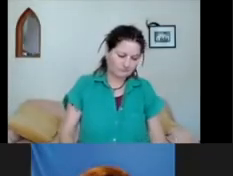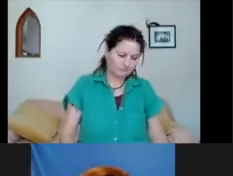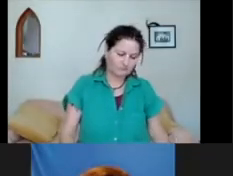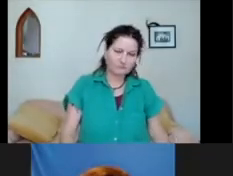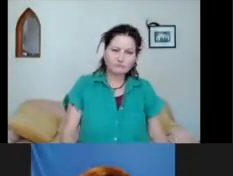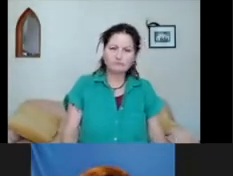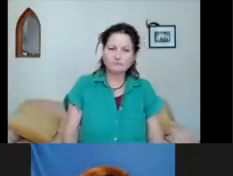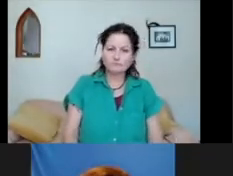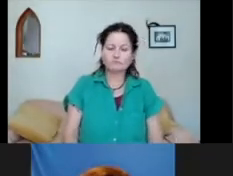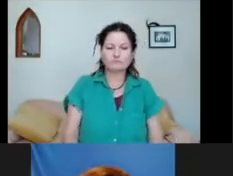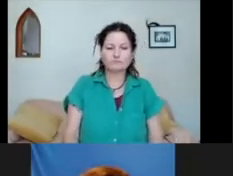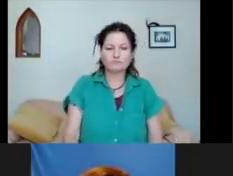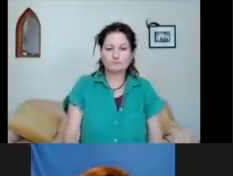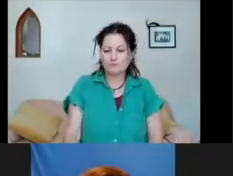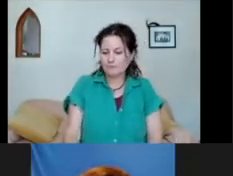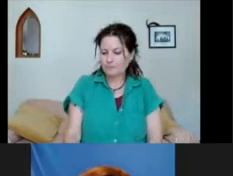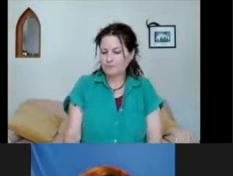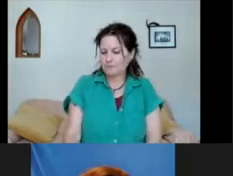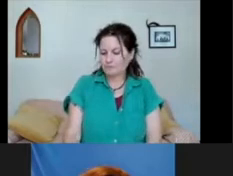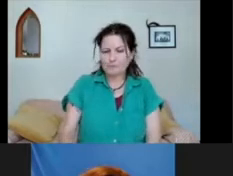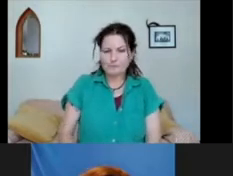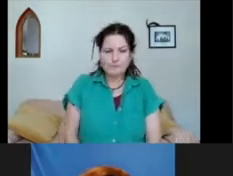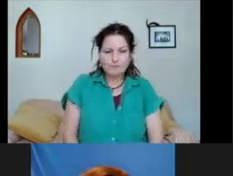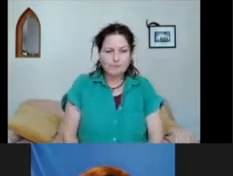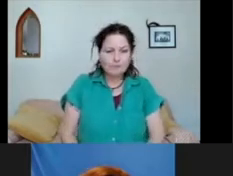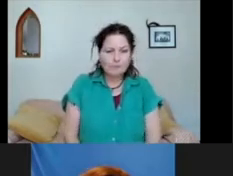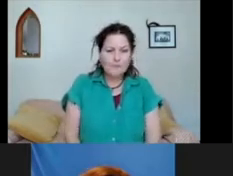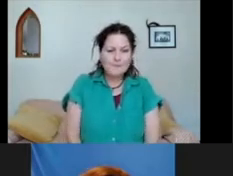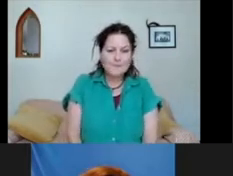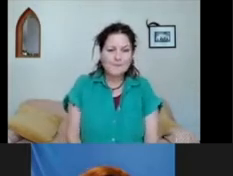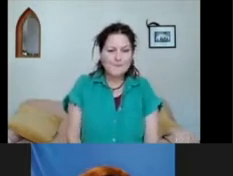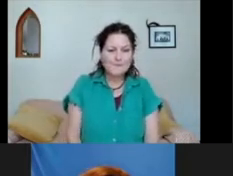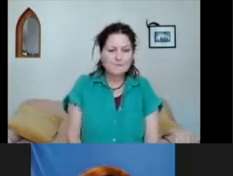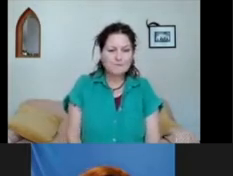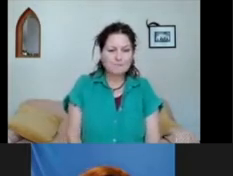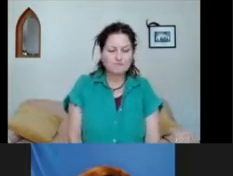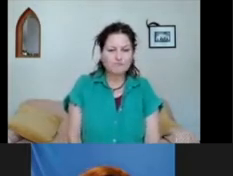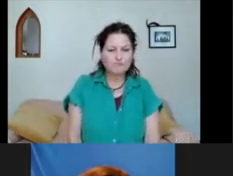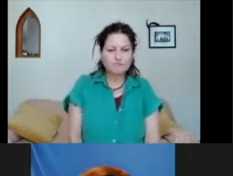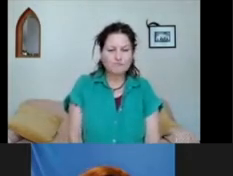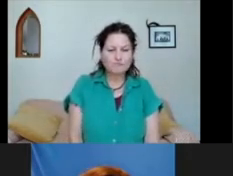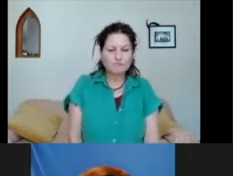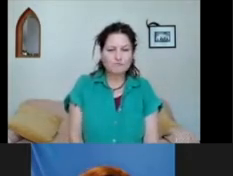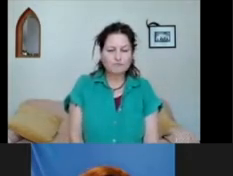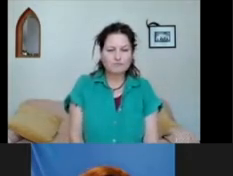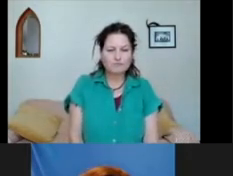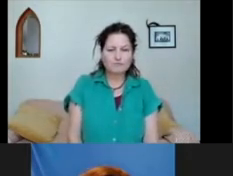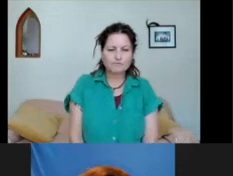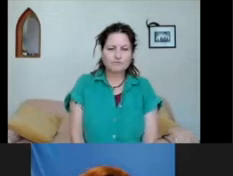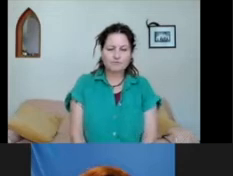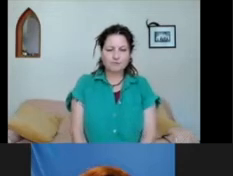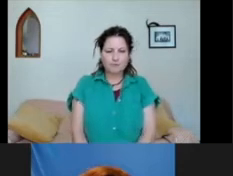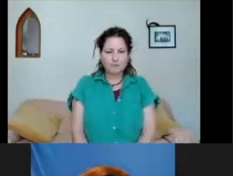clouds. I wanna break, scream, knock about now. Play your day. I wanna break, scream,